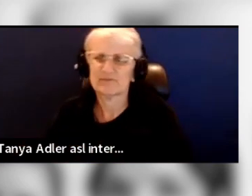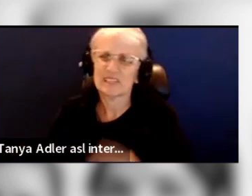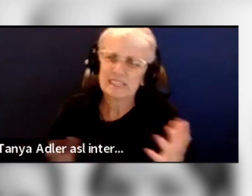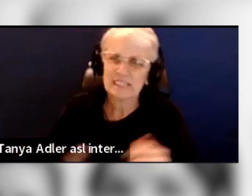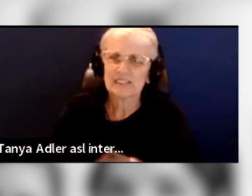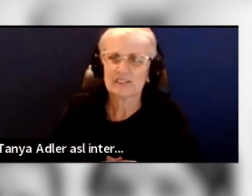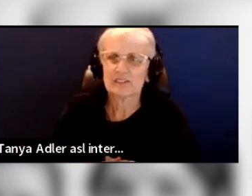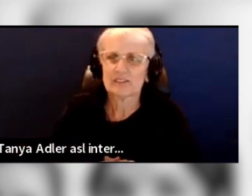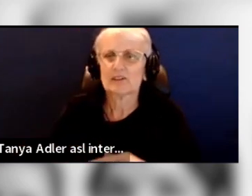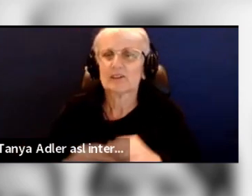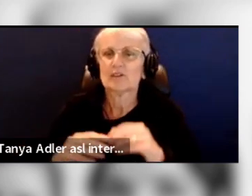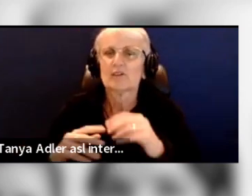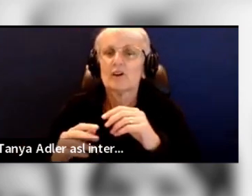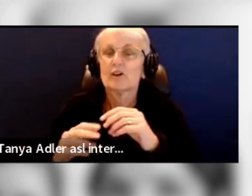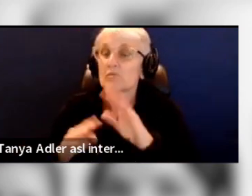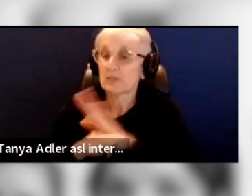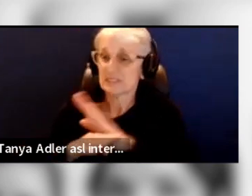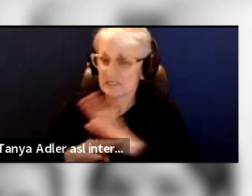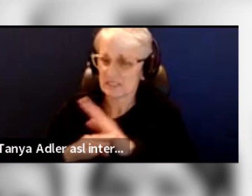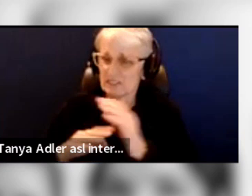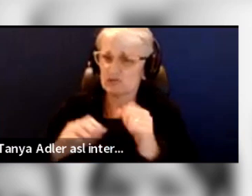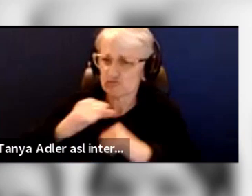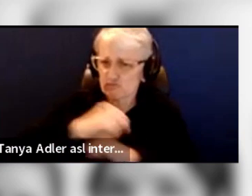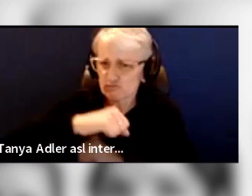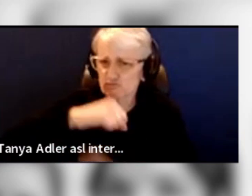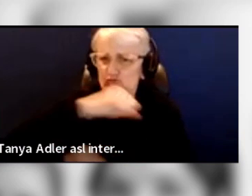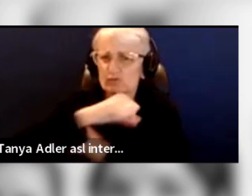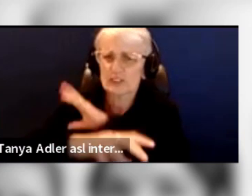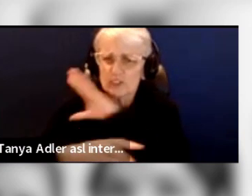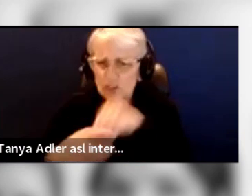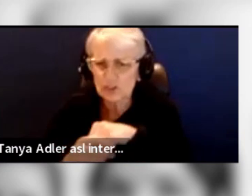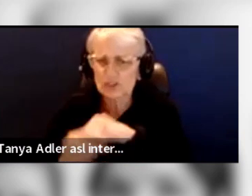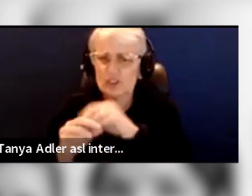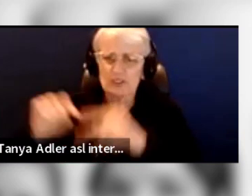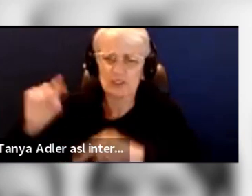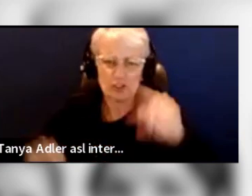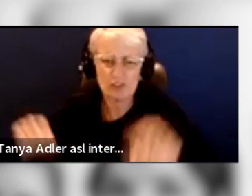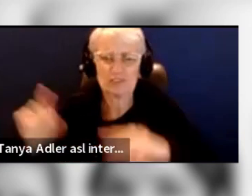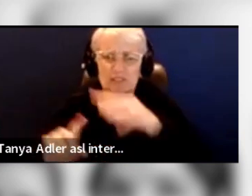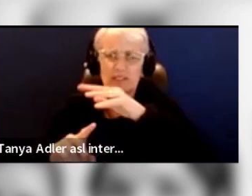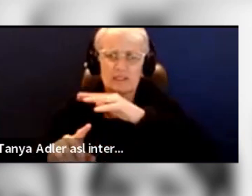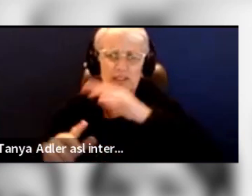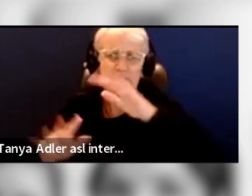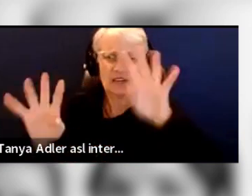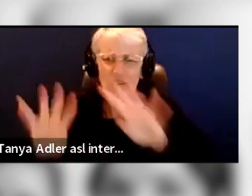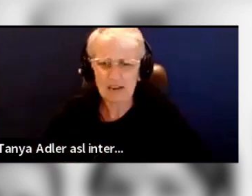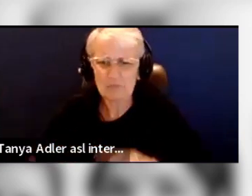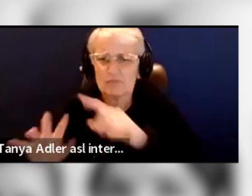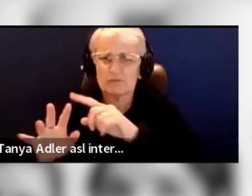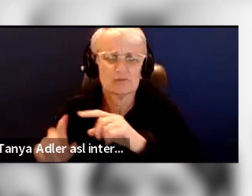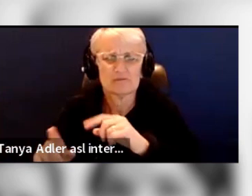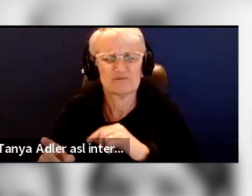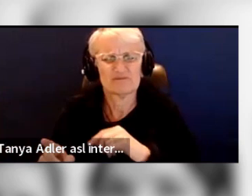businesses that at their core are really is the focus of inclusion and diversity and climate and stuff like that. Oftentimes they're not